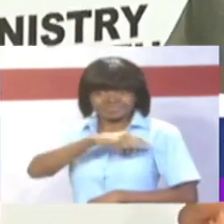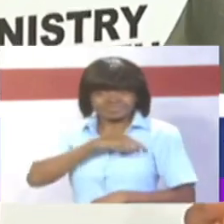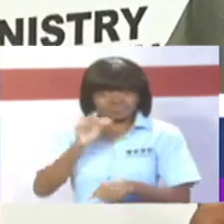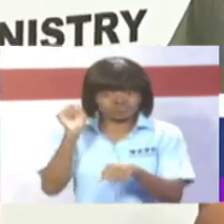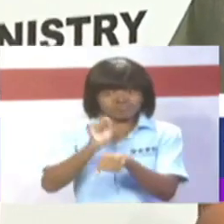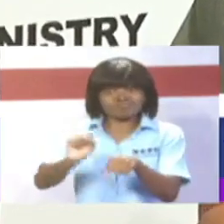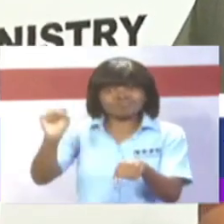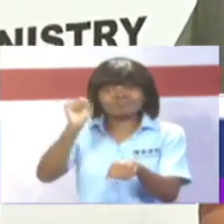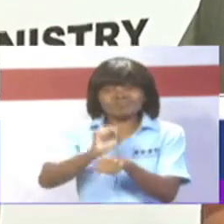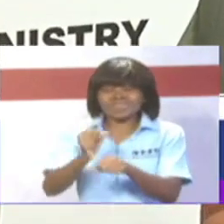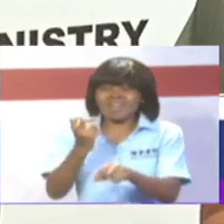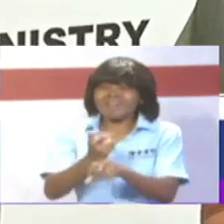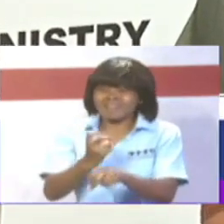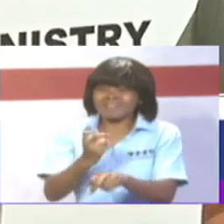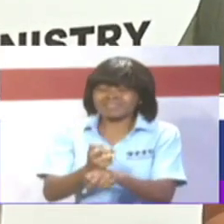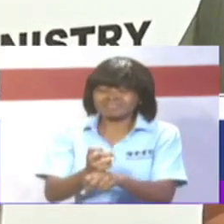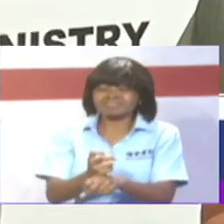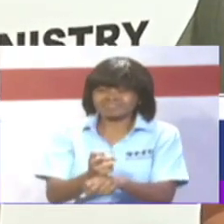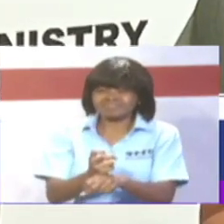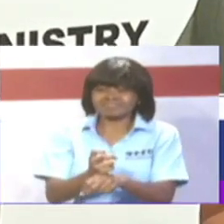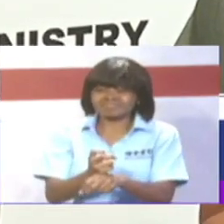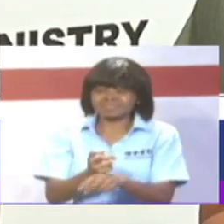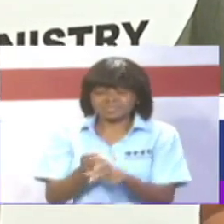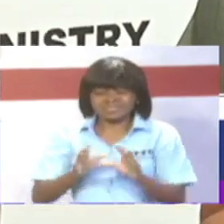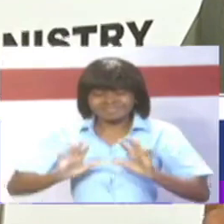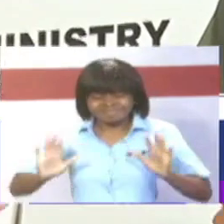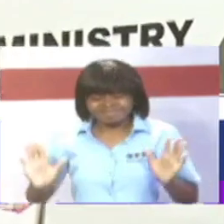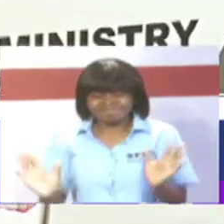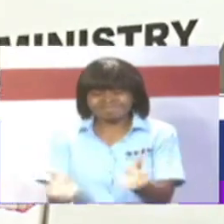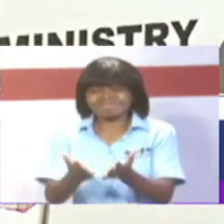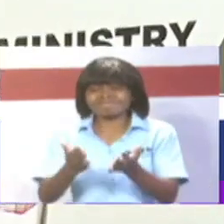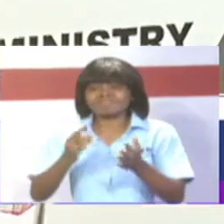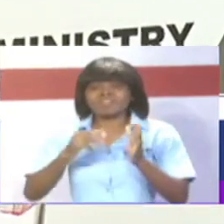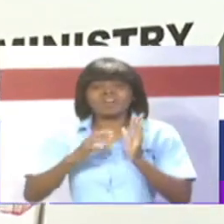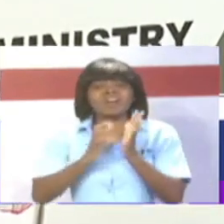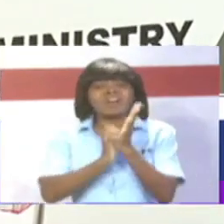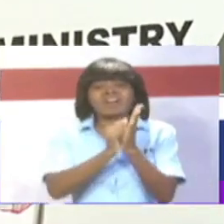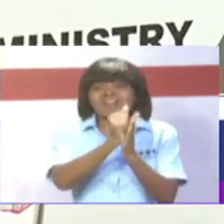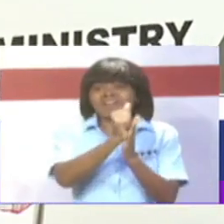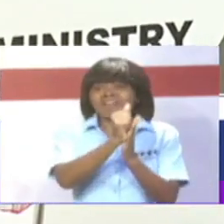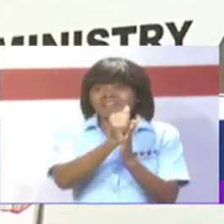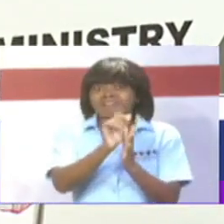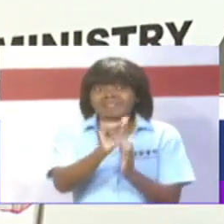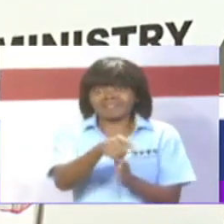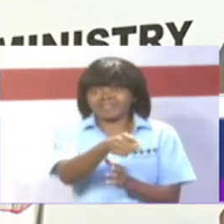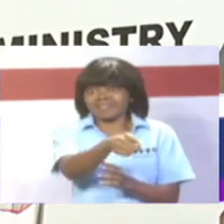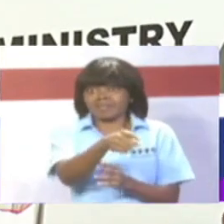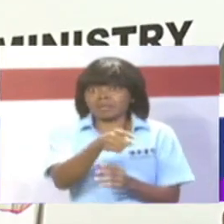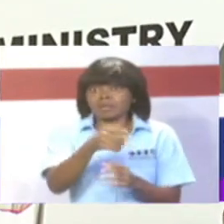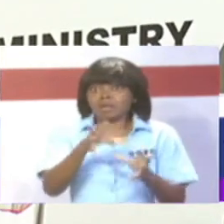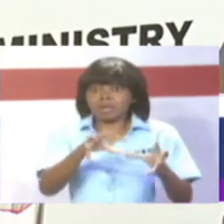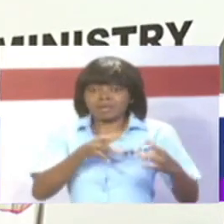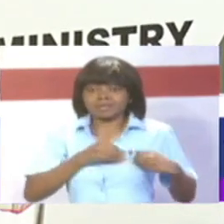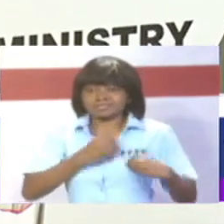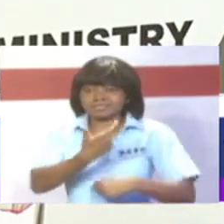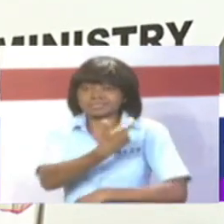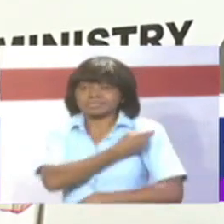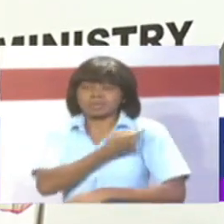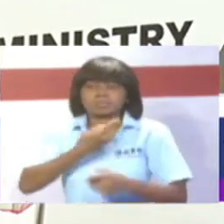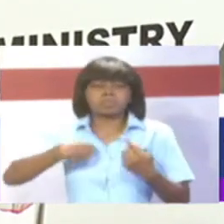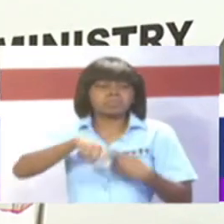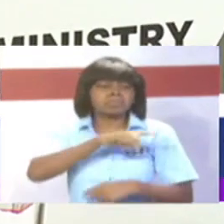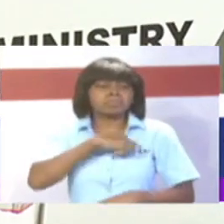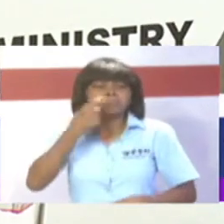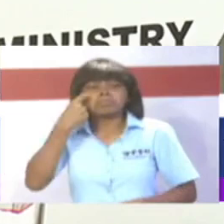on the importance of vaccination. We do, however, note that a lot of cancer patients have a misconception